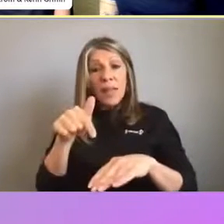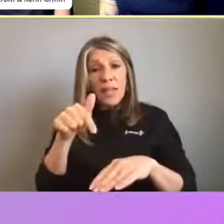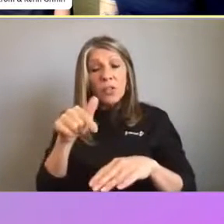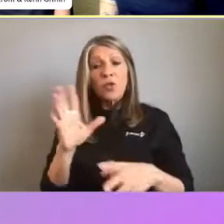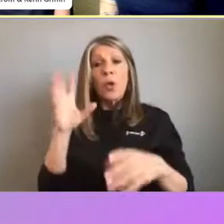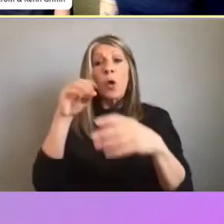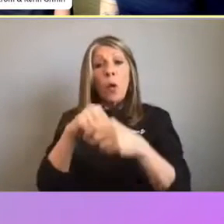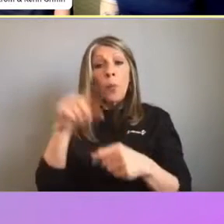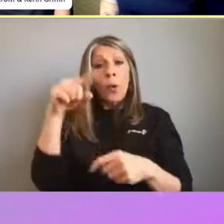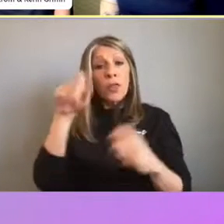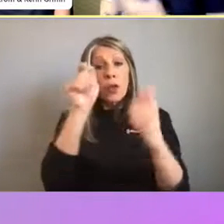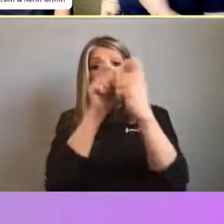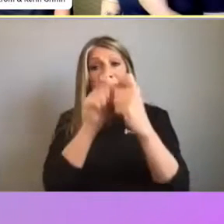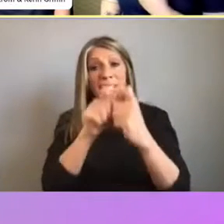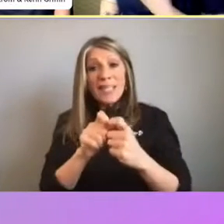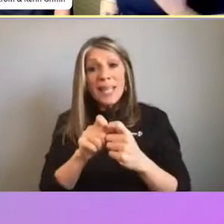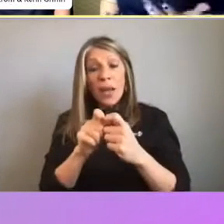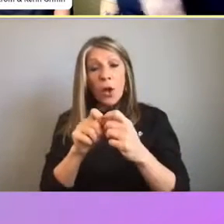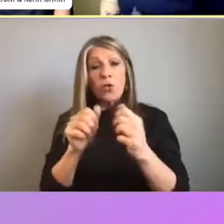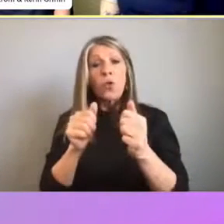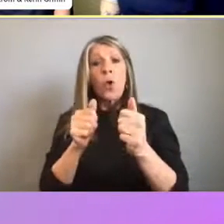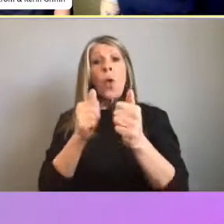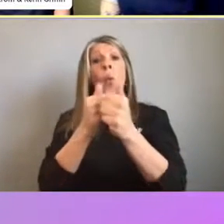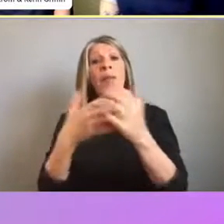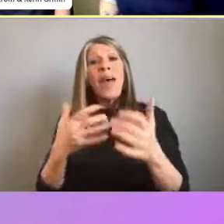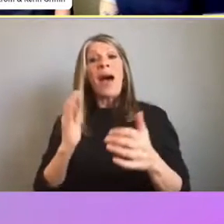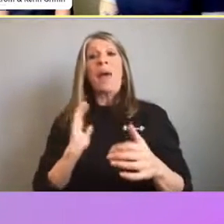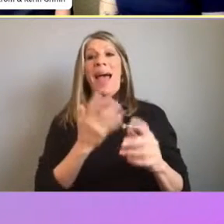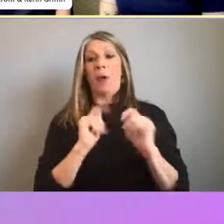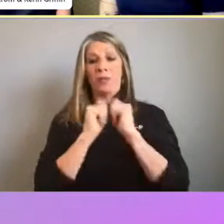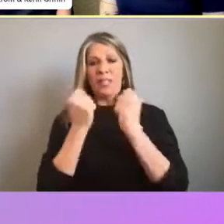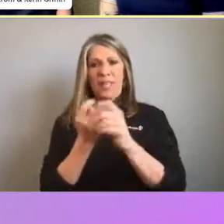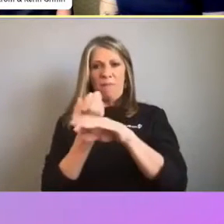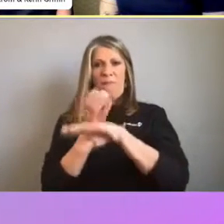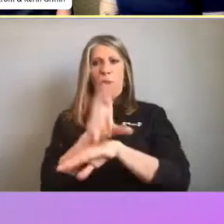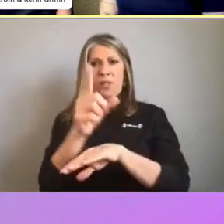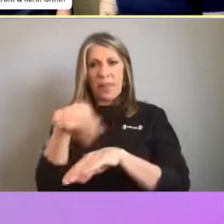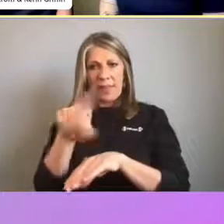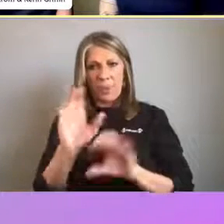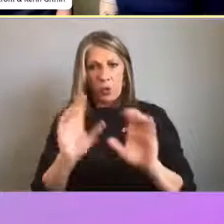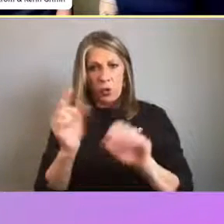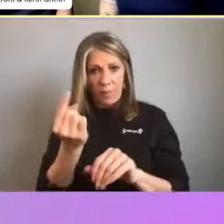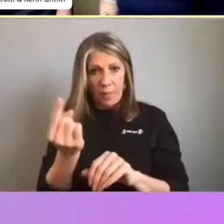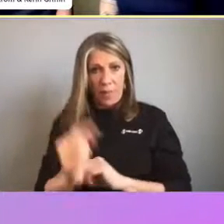incorporate these details without our team telling them they must do something.